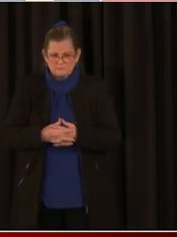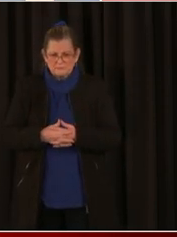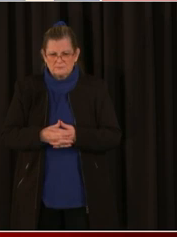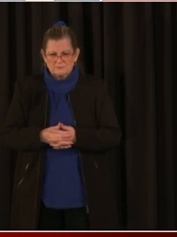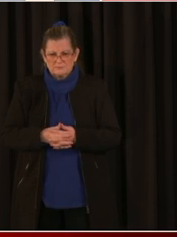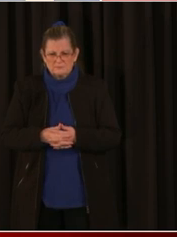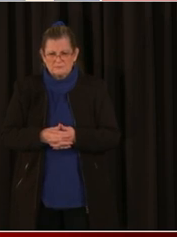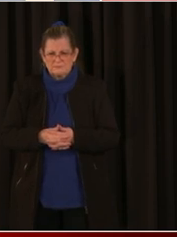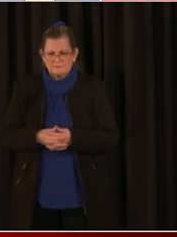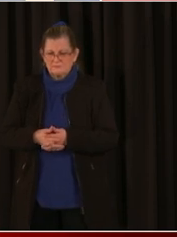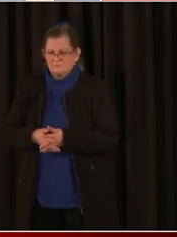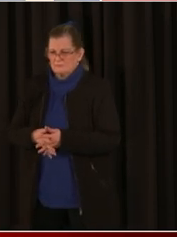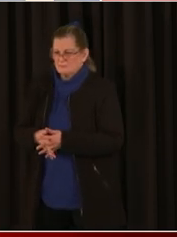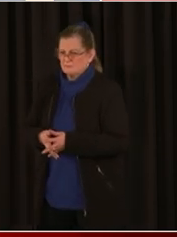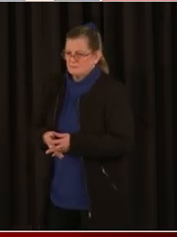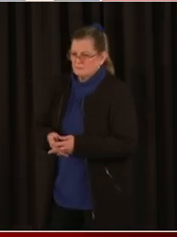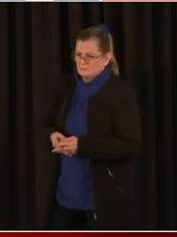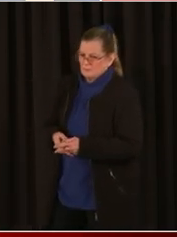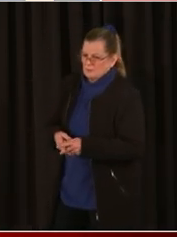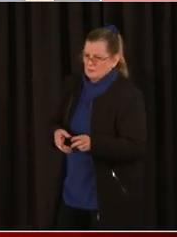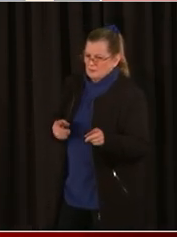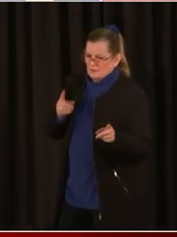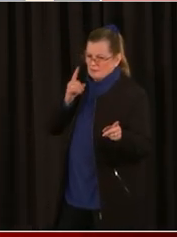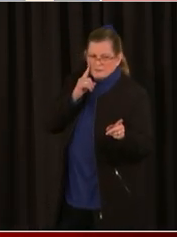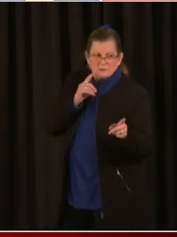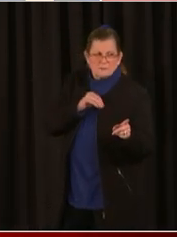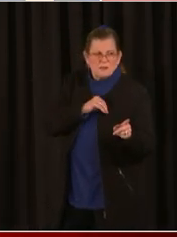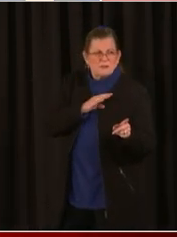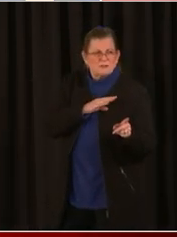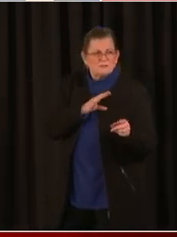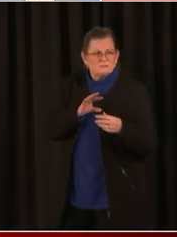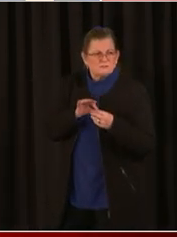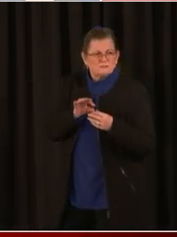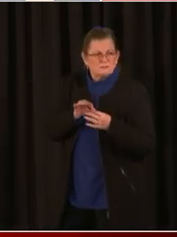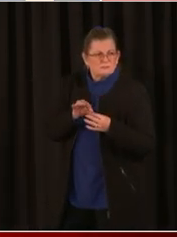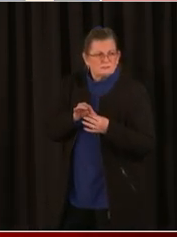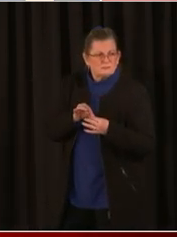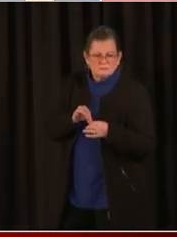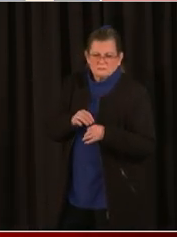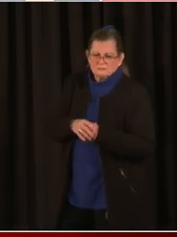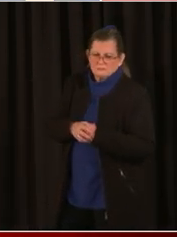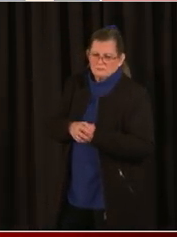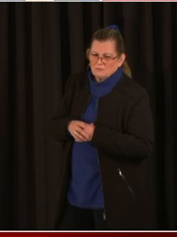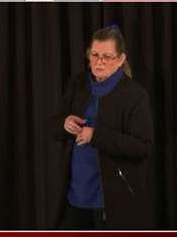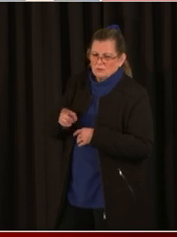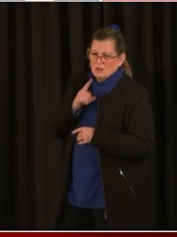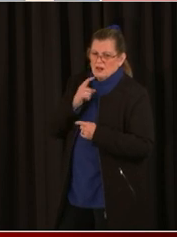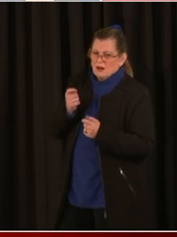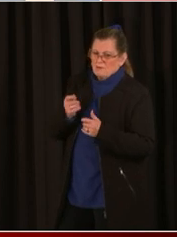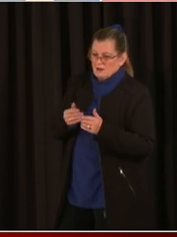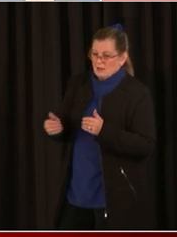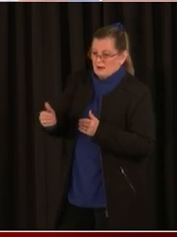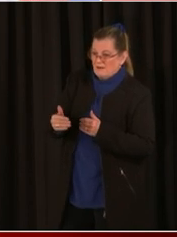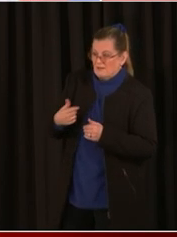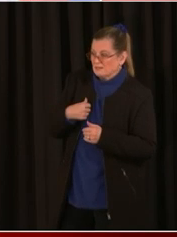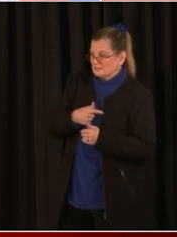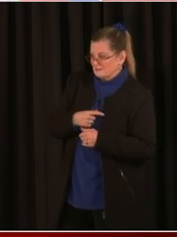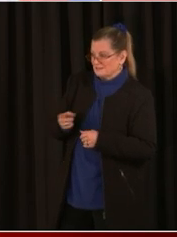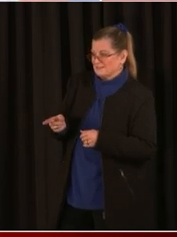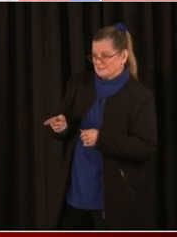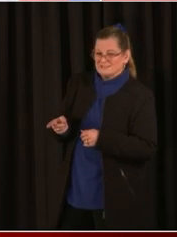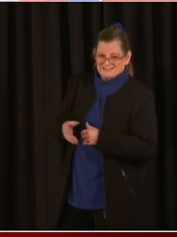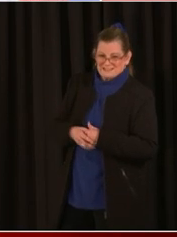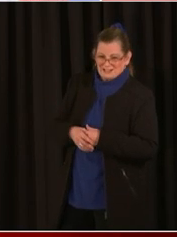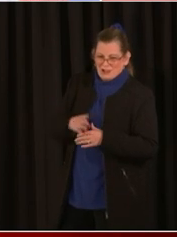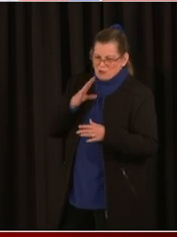taken into account? I think you may be a little ahead of us in how the